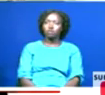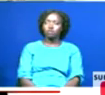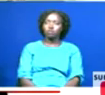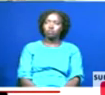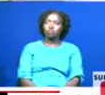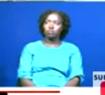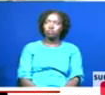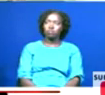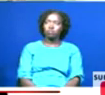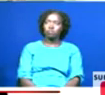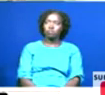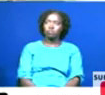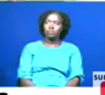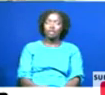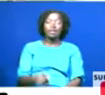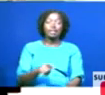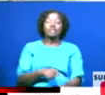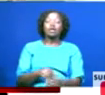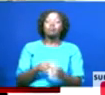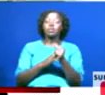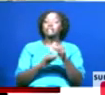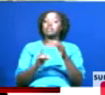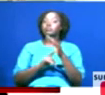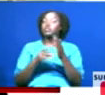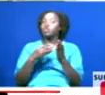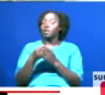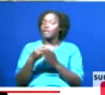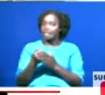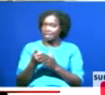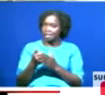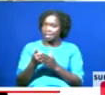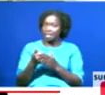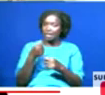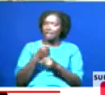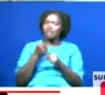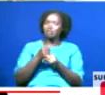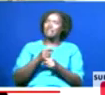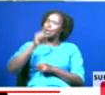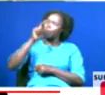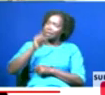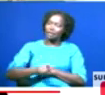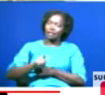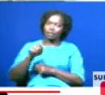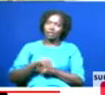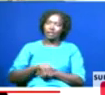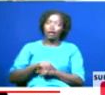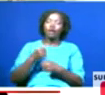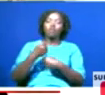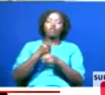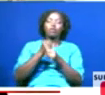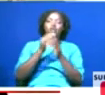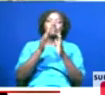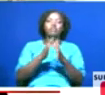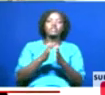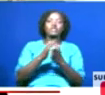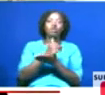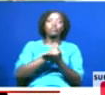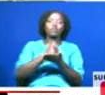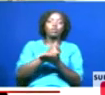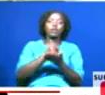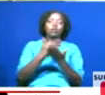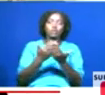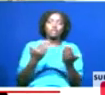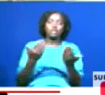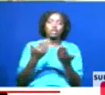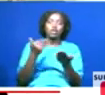Now, while he headed the Ministry of Finance, he made it compulsory for manufacturers of tobacco products to